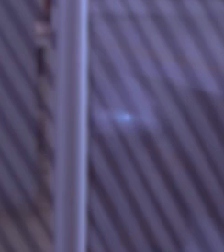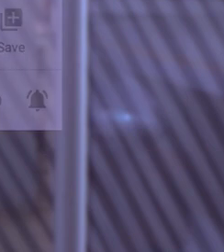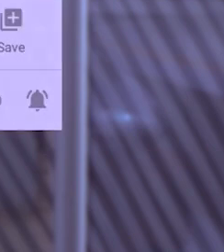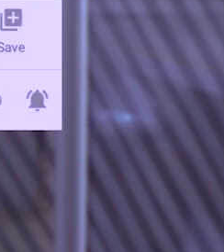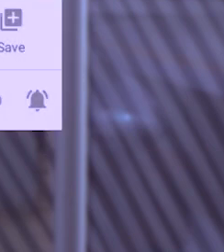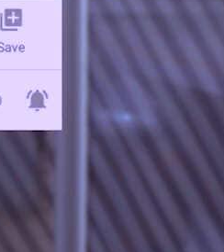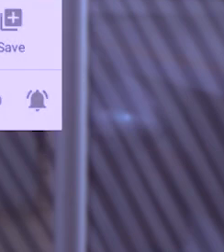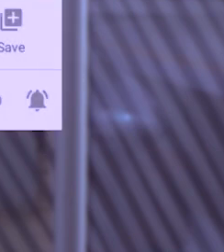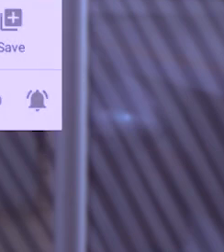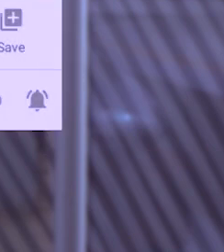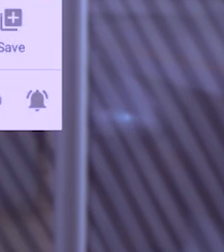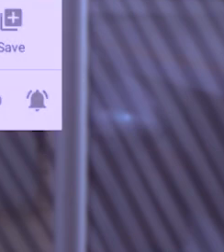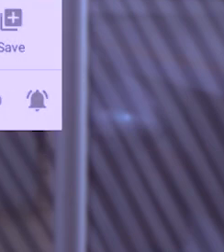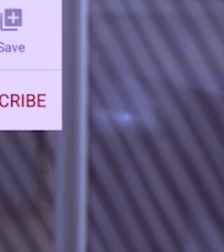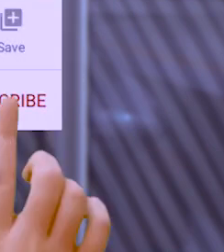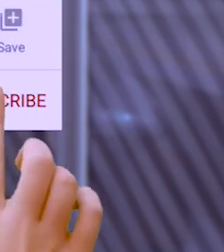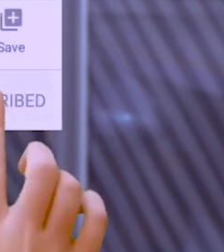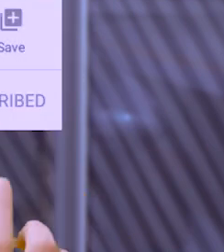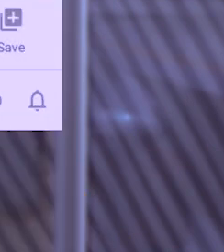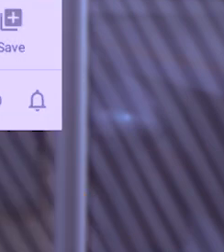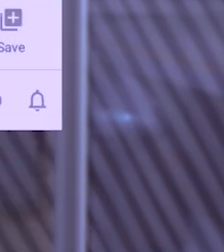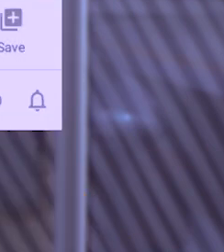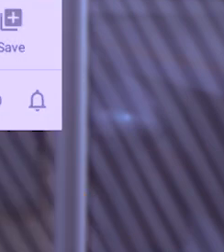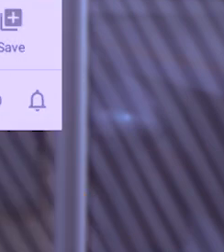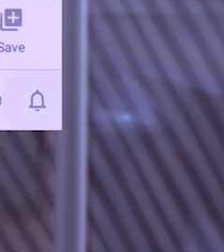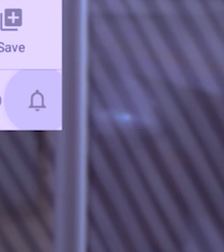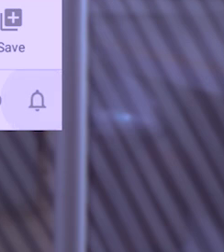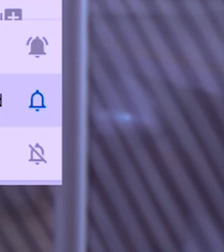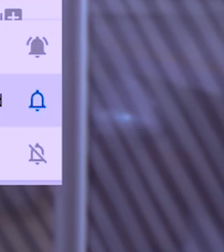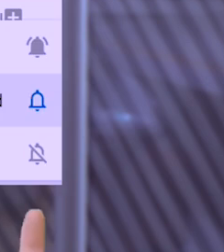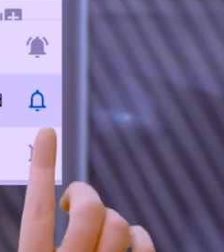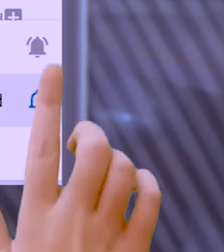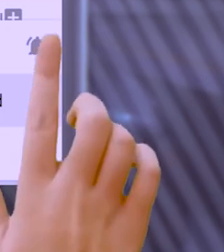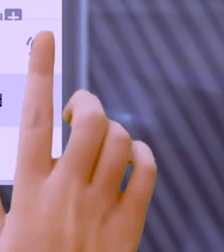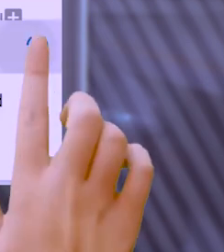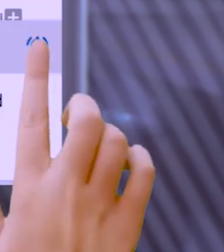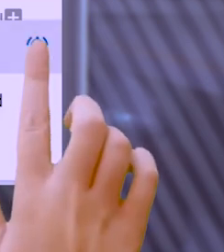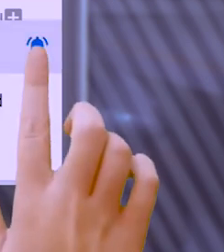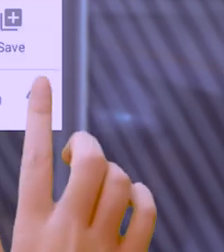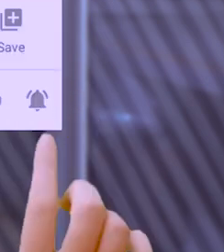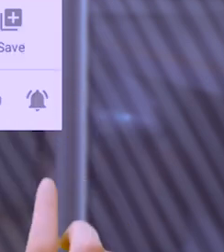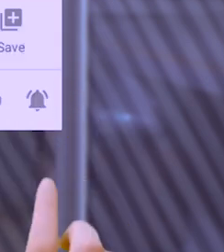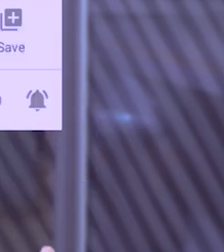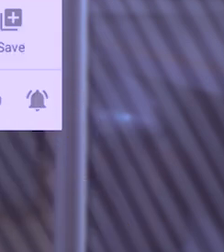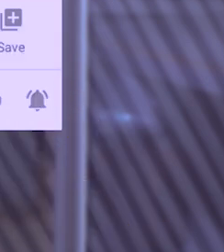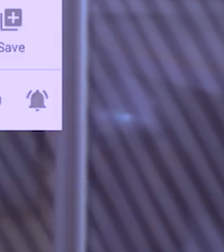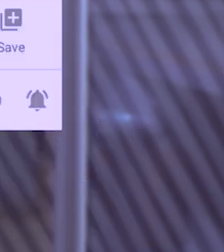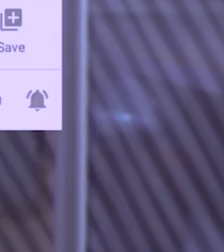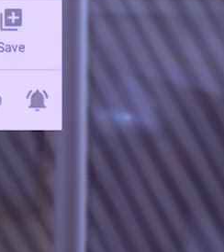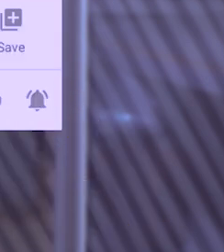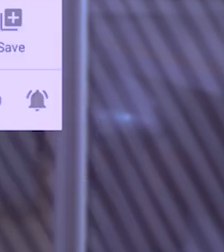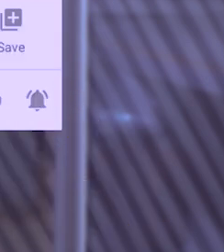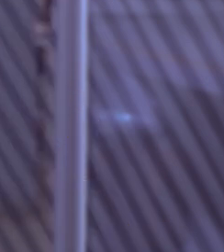Before you watch this video, don't forget to like and subscribe to Social Media Hegemon TV, and do not forget to press the notification button and to get